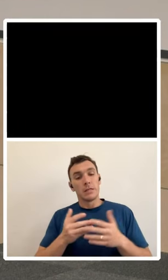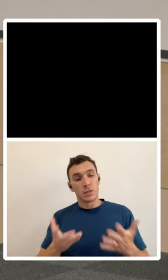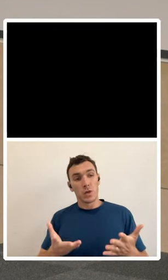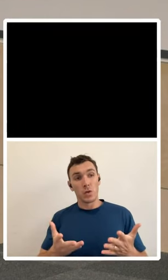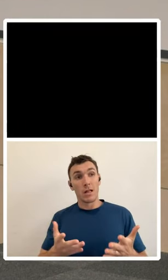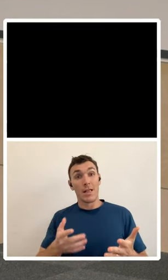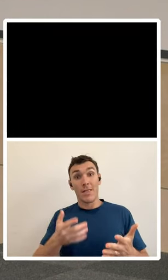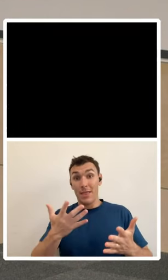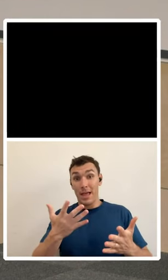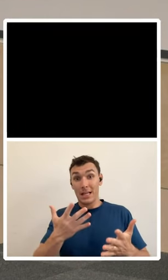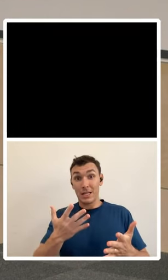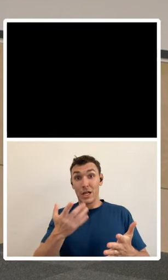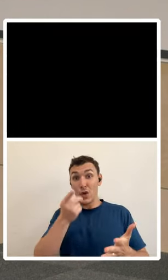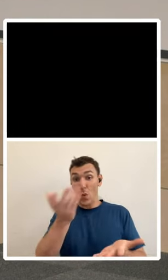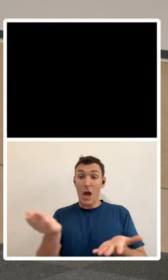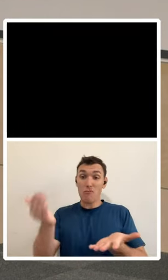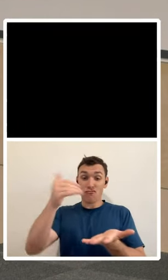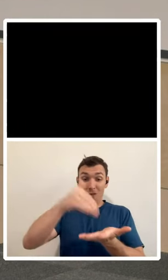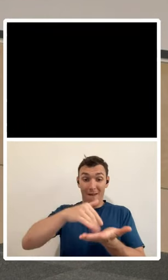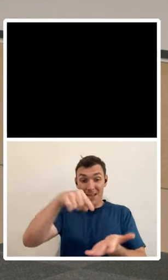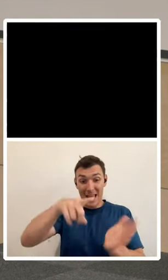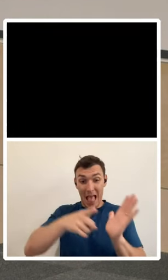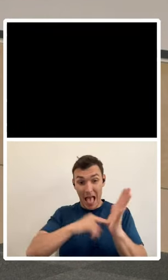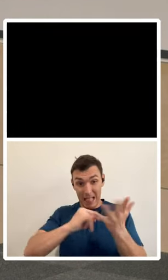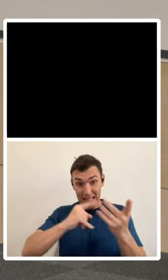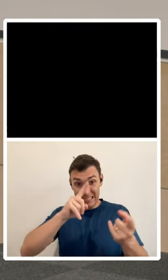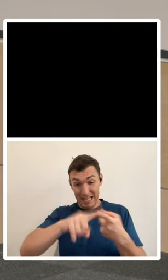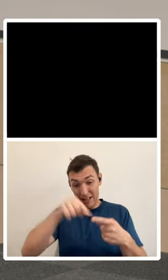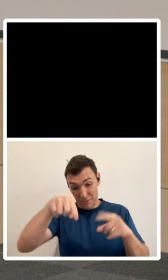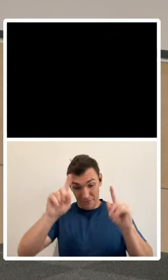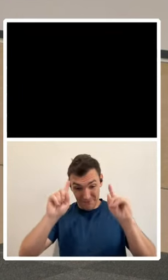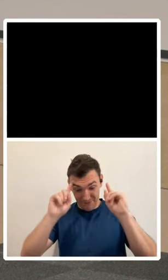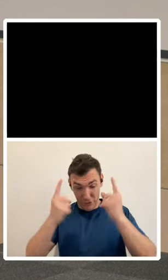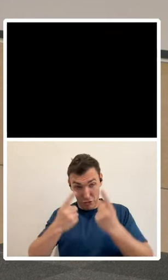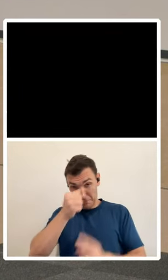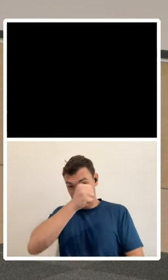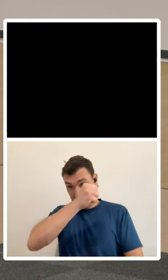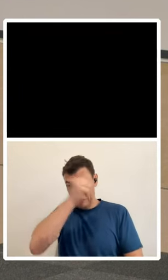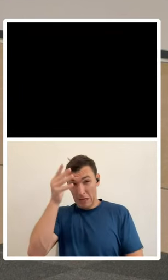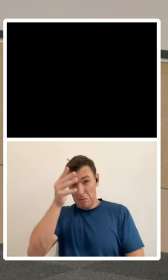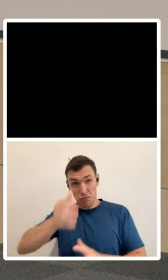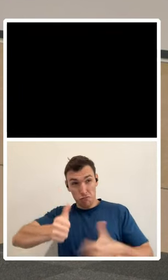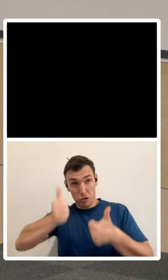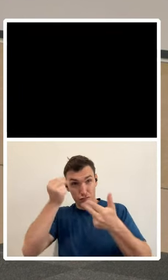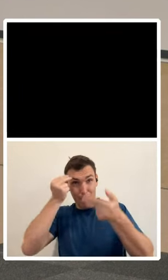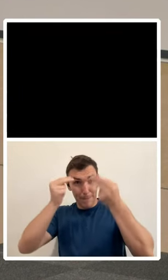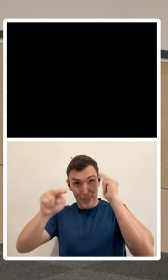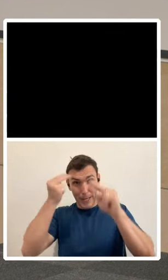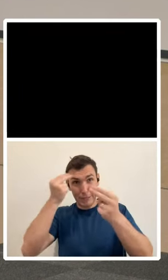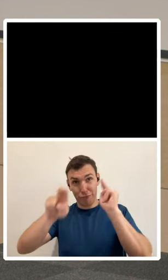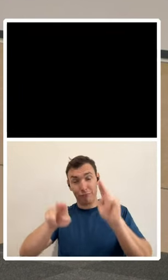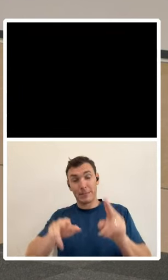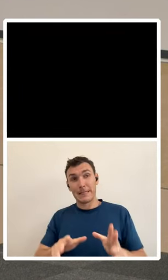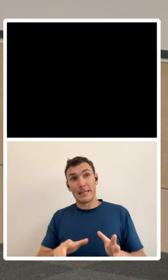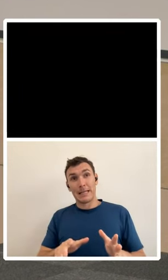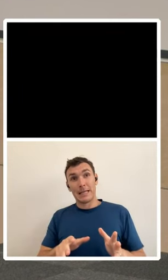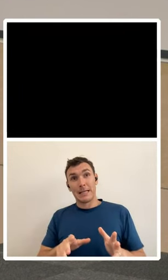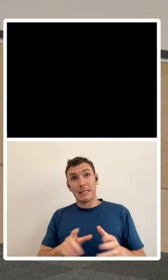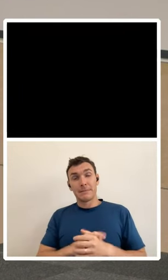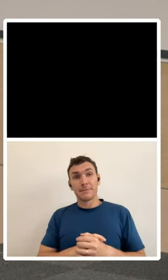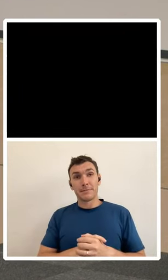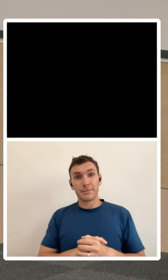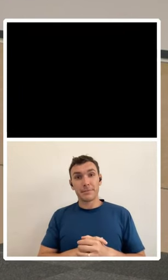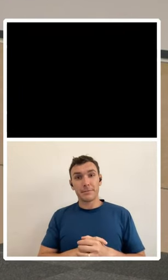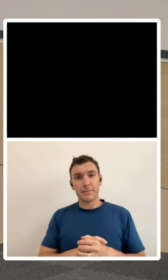fancy, globally renowned university. Yeah. I loved reading when you went to university. It chimed a lot with my experience of going to university,